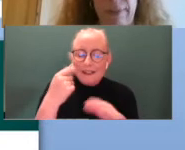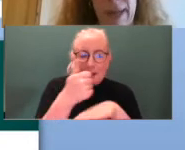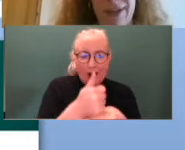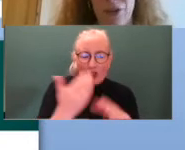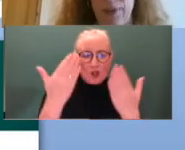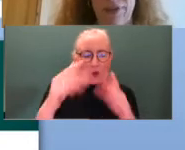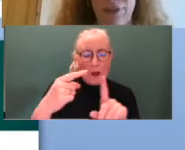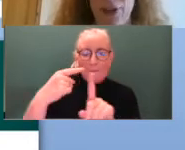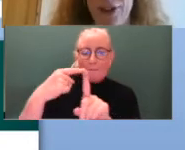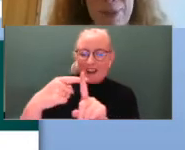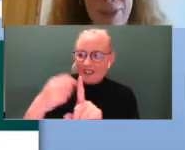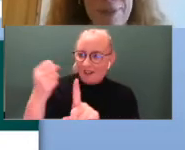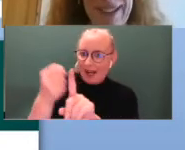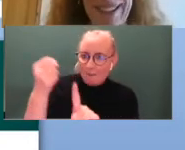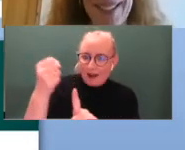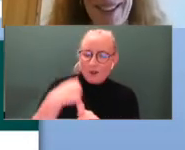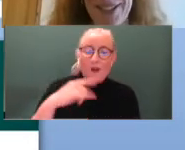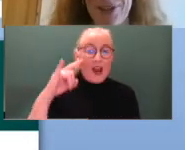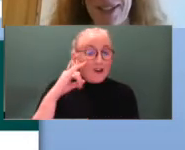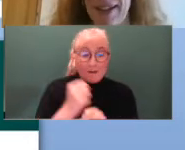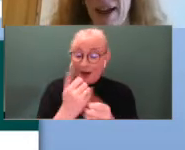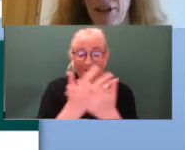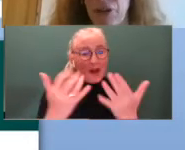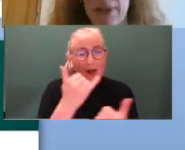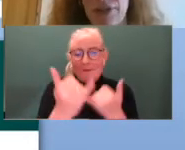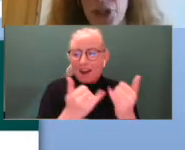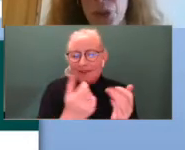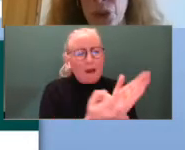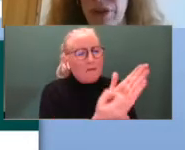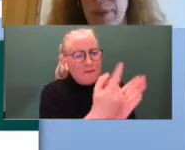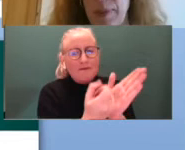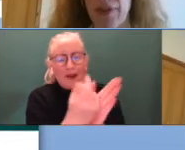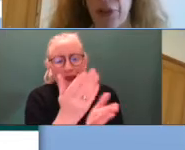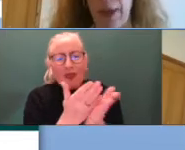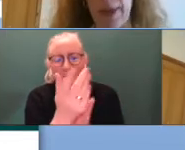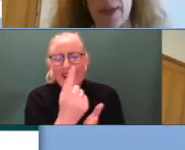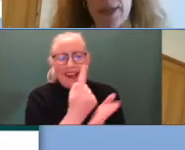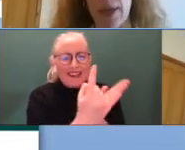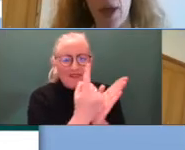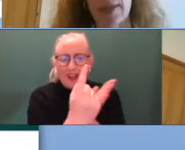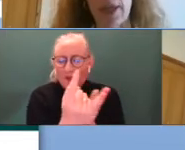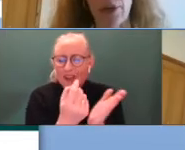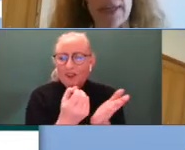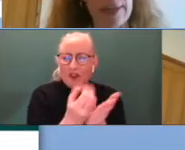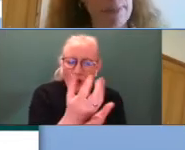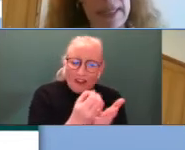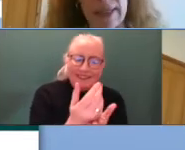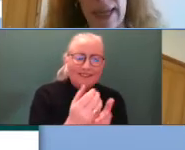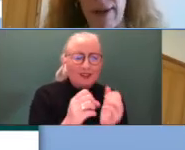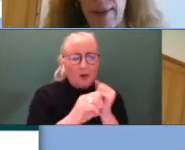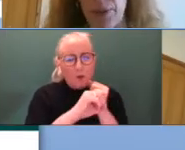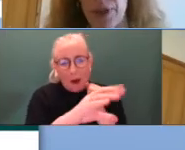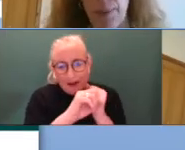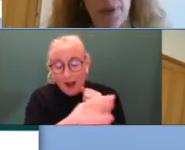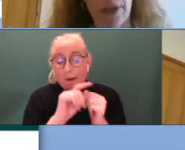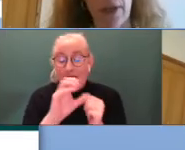positive impact that we've heard about for many years anecdotally and through individual stories when we've done webinars. So that piece that